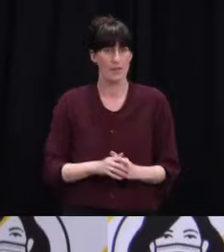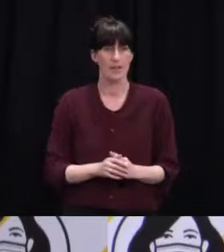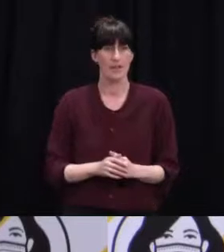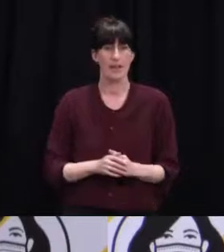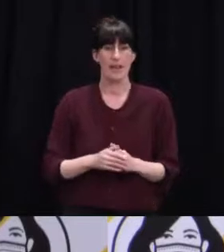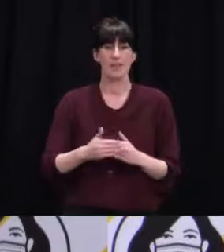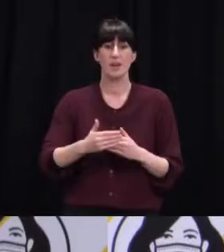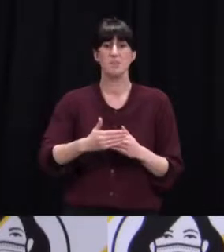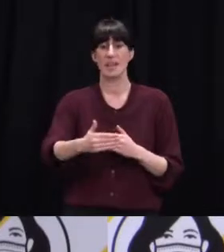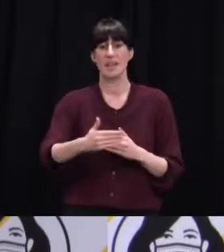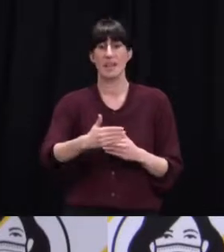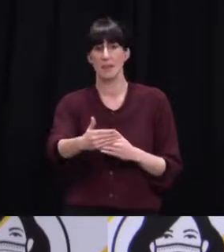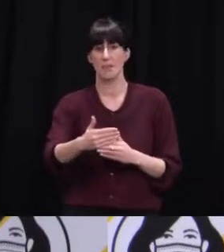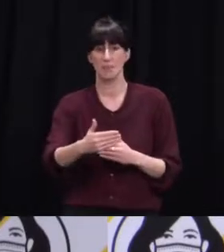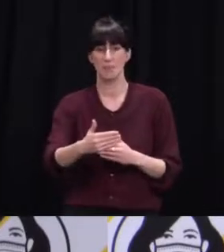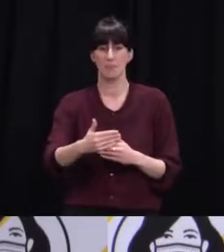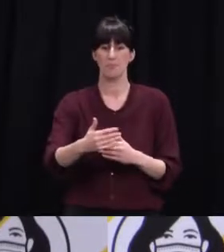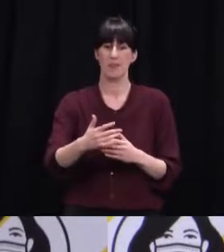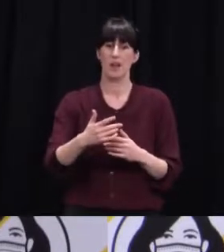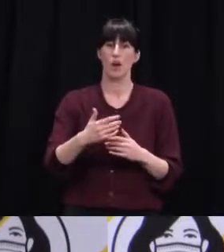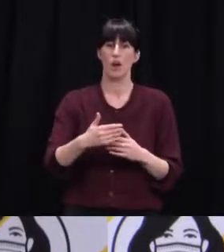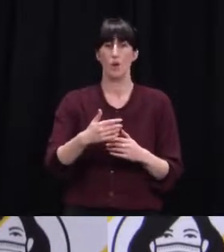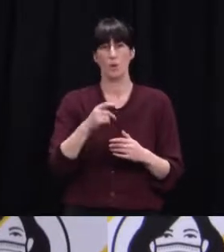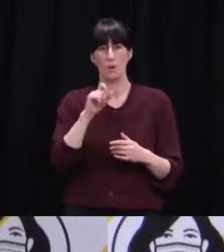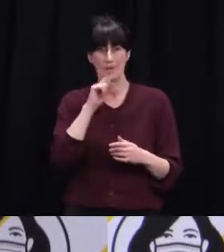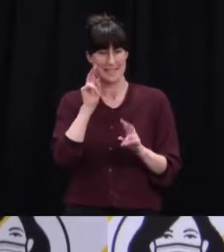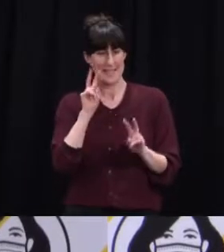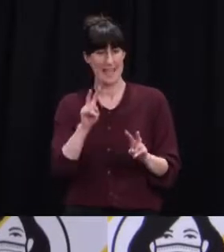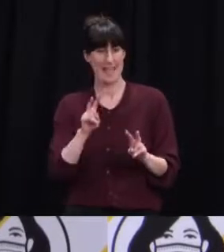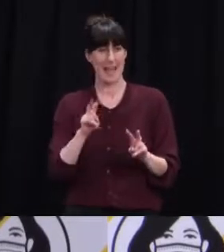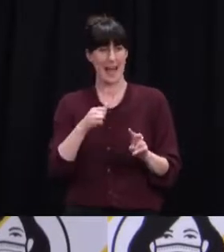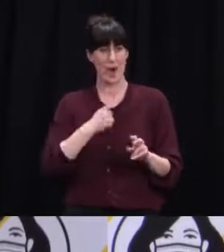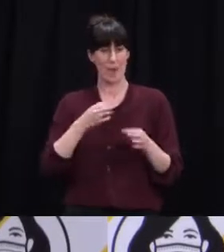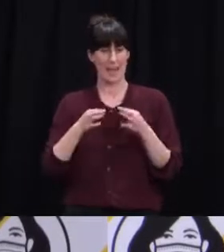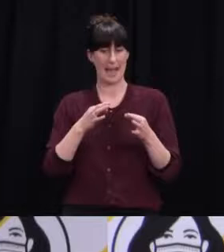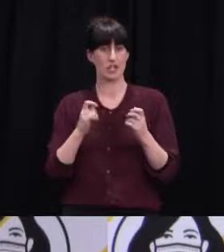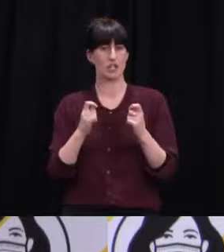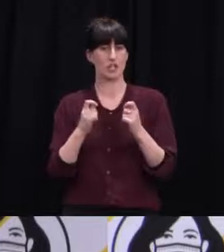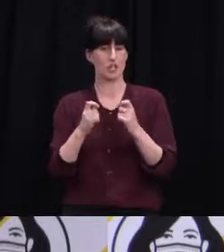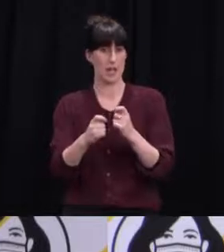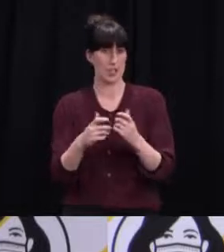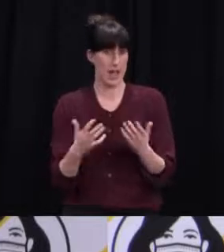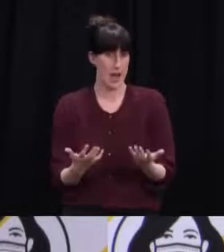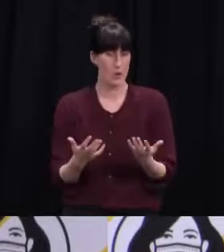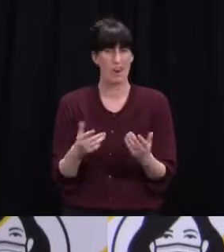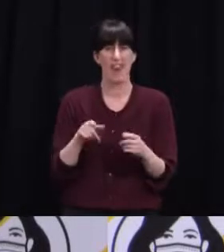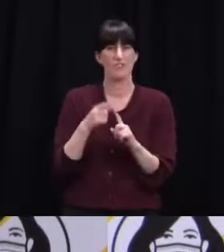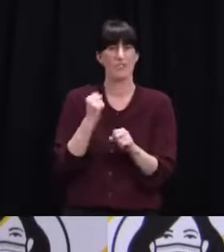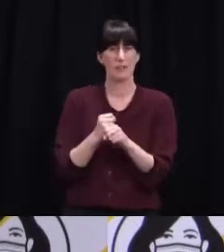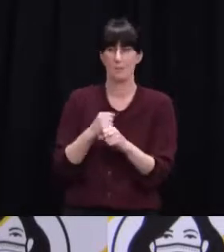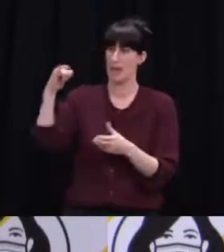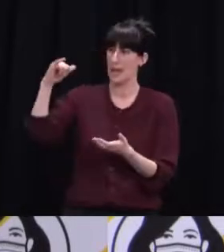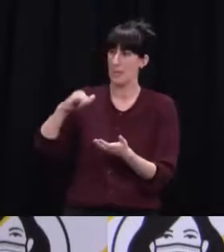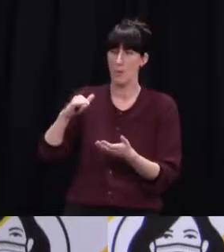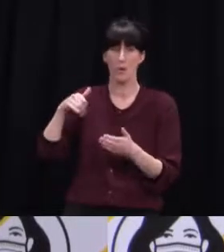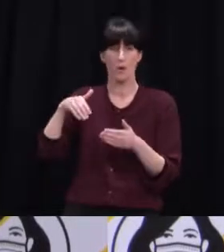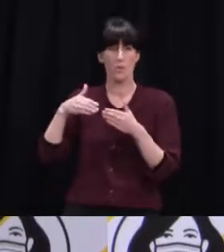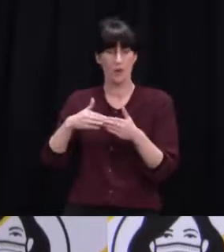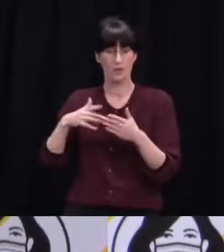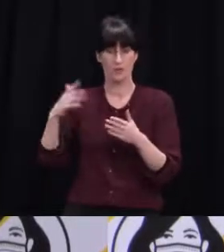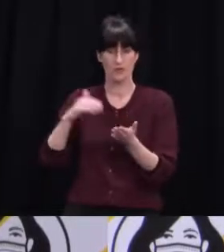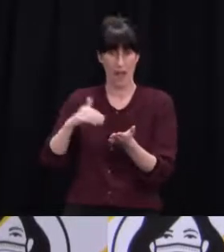of our community and get back to a sense of normality. You will see changes in the medium term in the way we manage